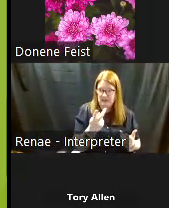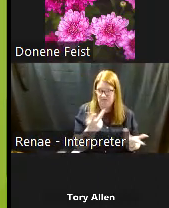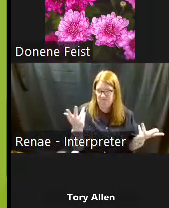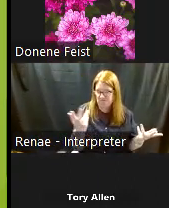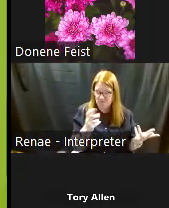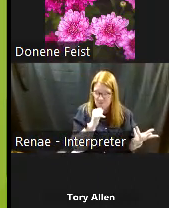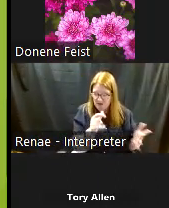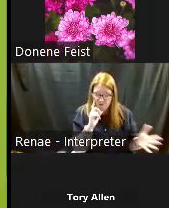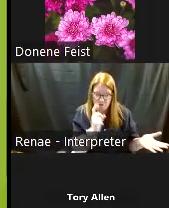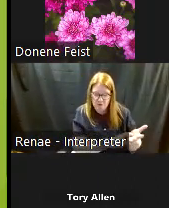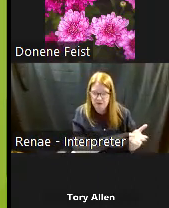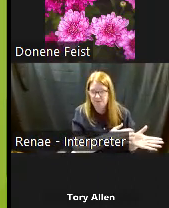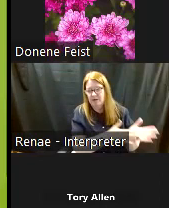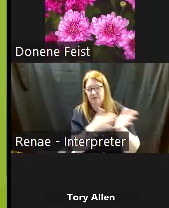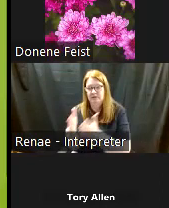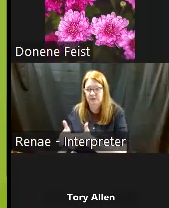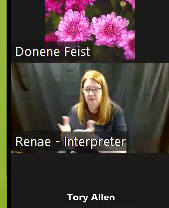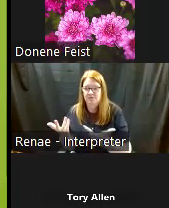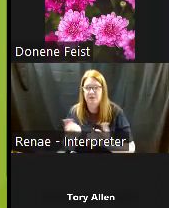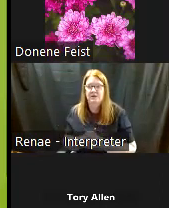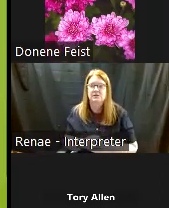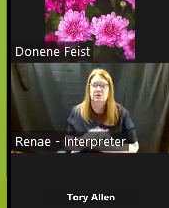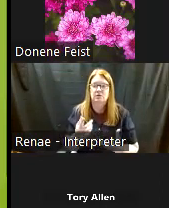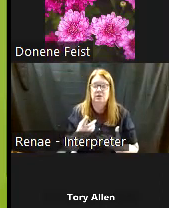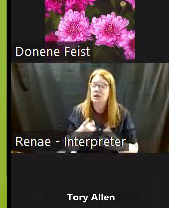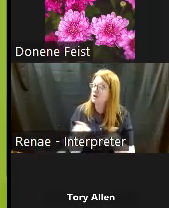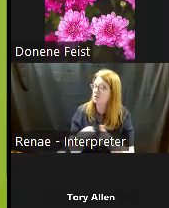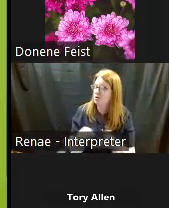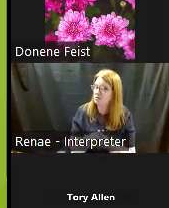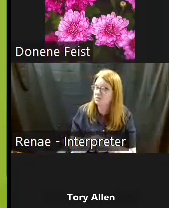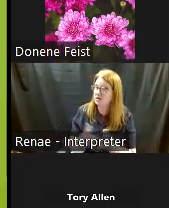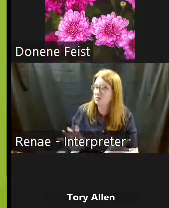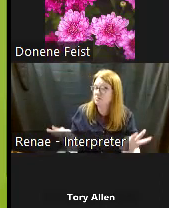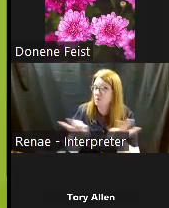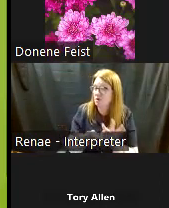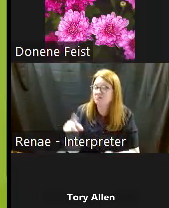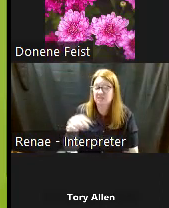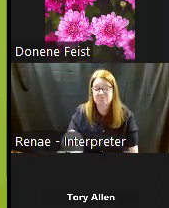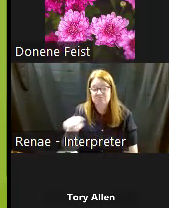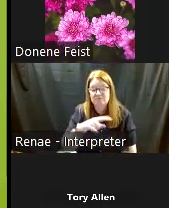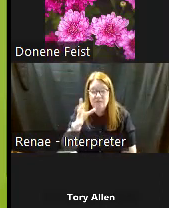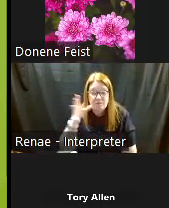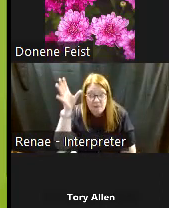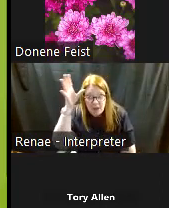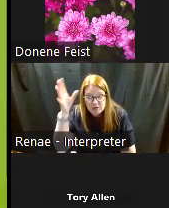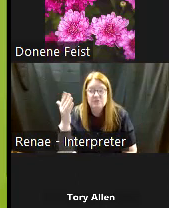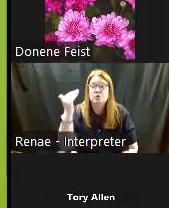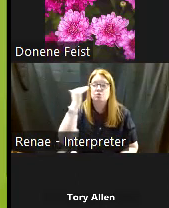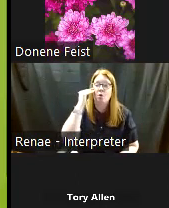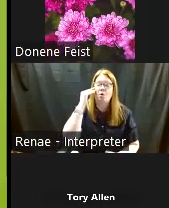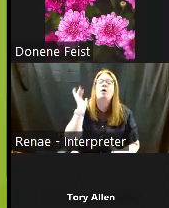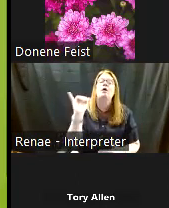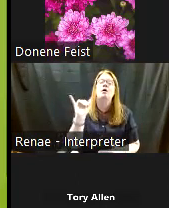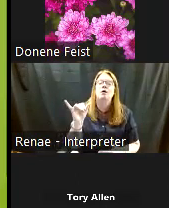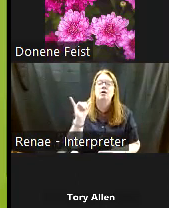of auditory developmental milestones, not just speech speech milestones and gross motor milestones, but that we're